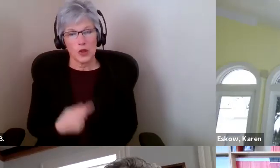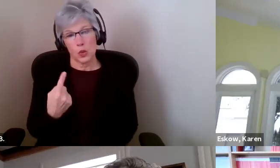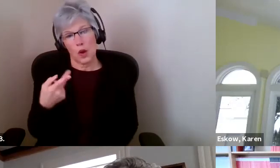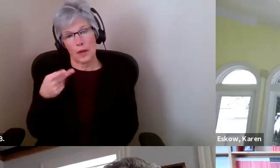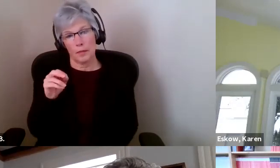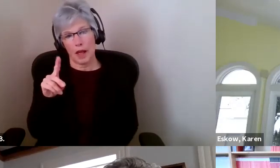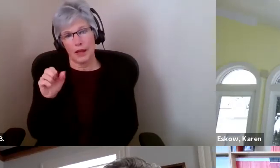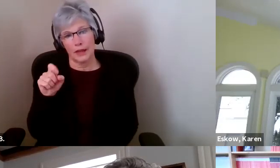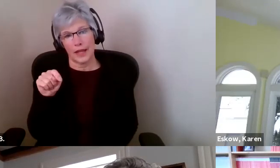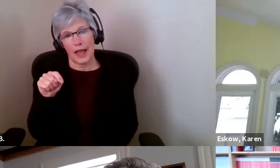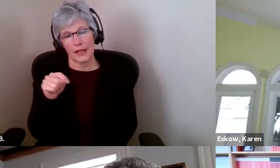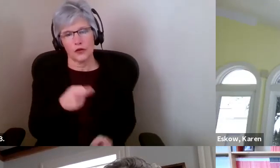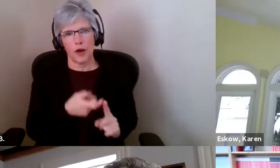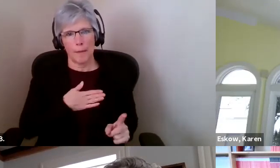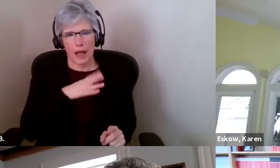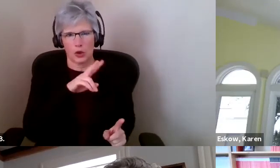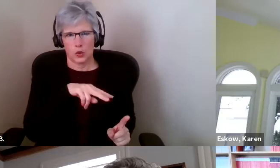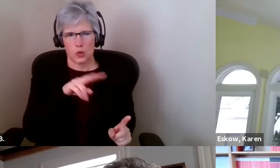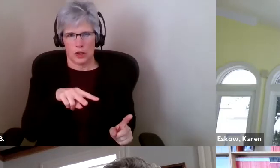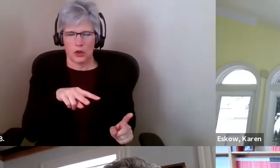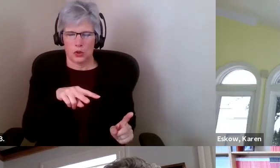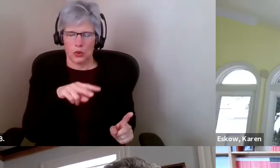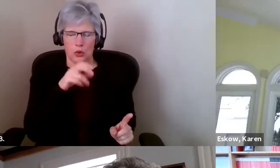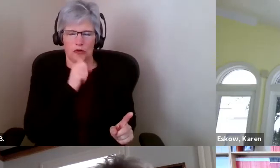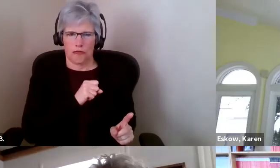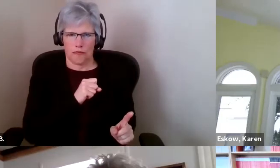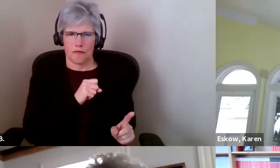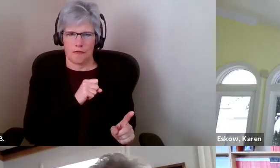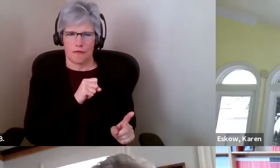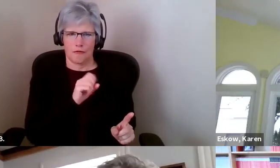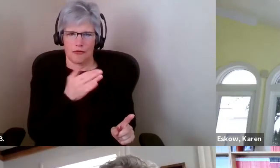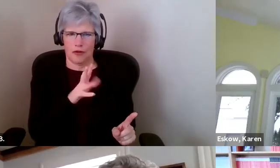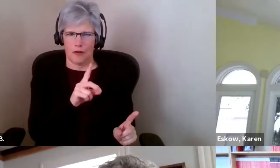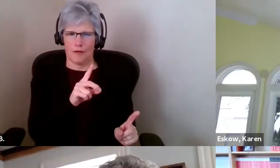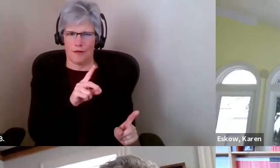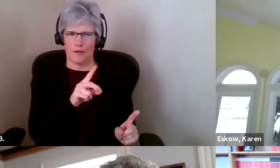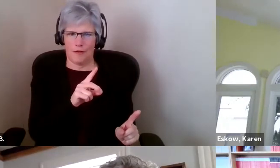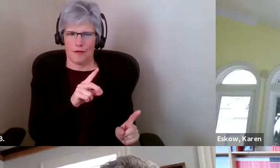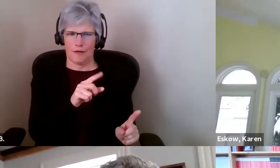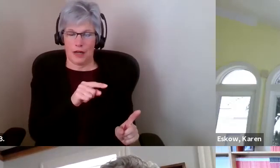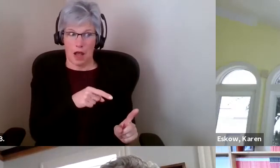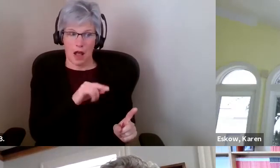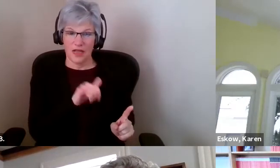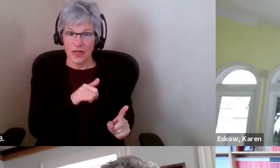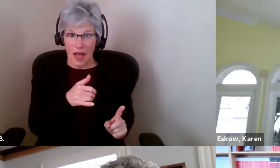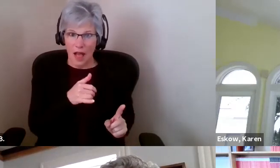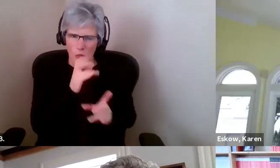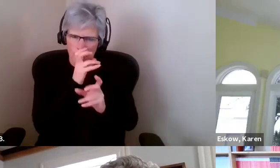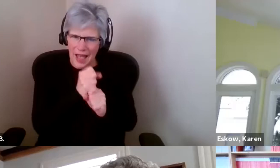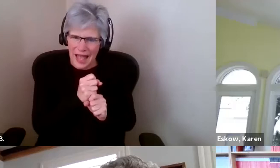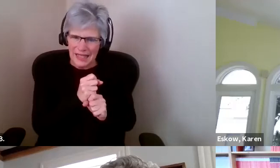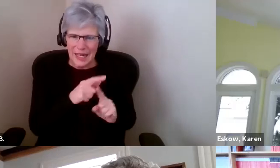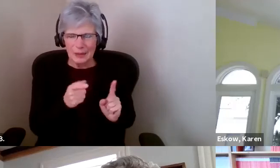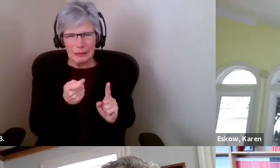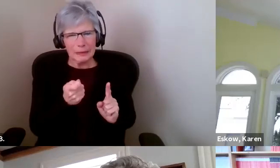22-year-old, it's really fascinating, but I was disturbed on a number of levels. And I did a little search online and